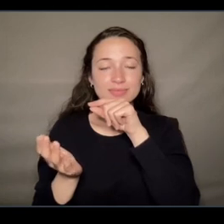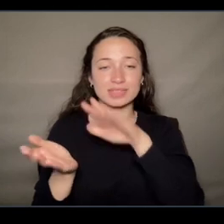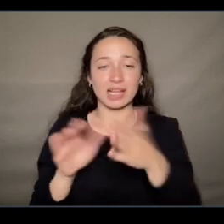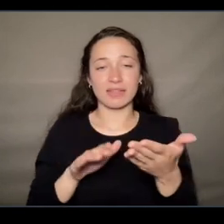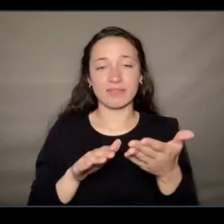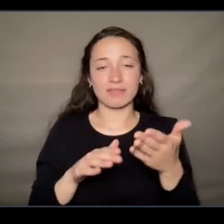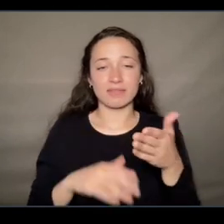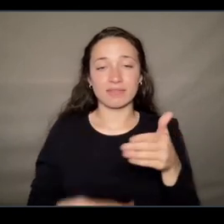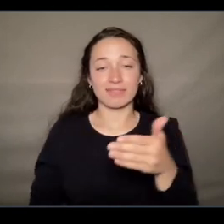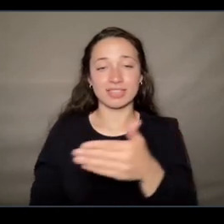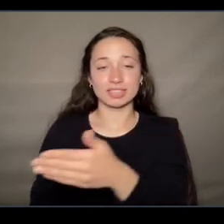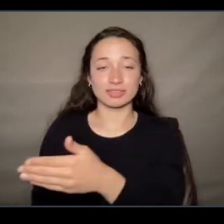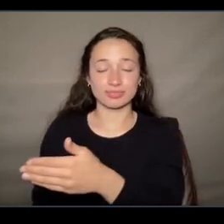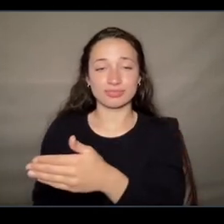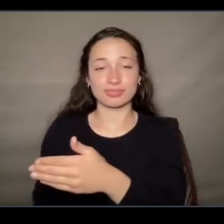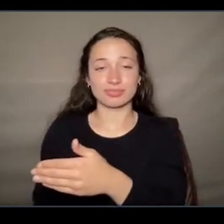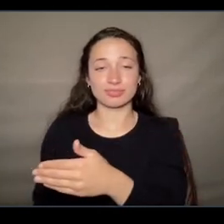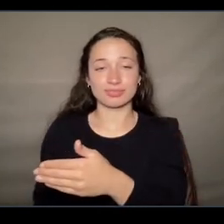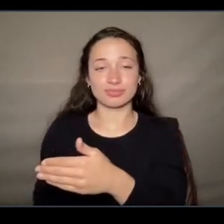death of a fish.